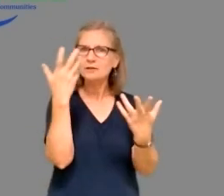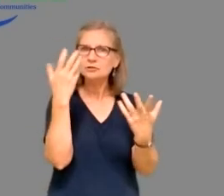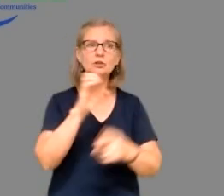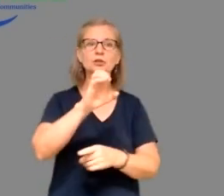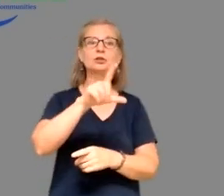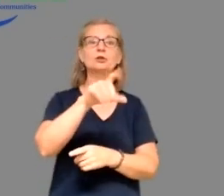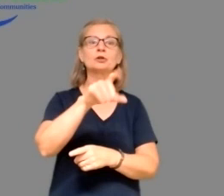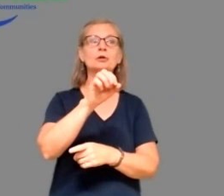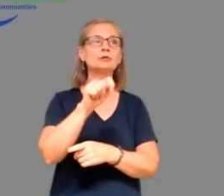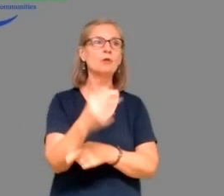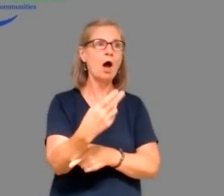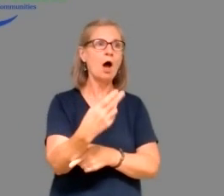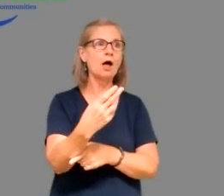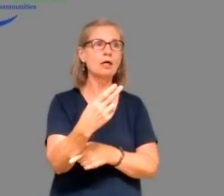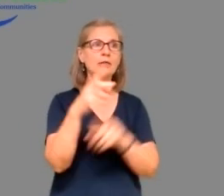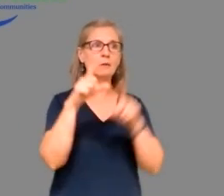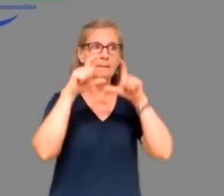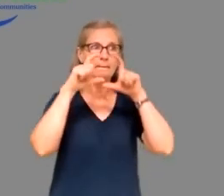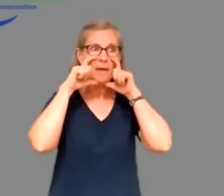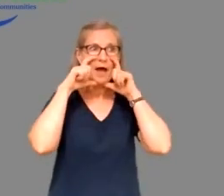study.